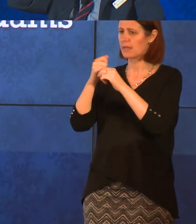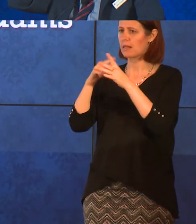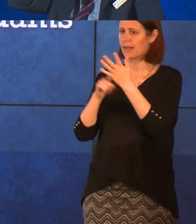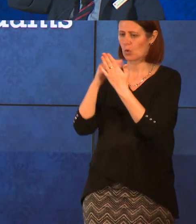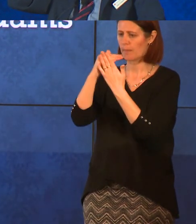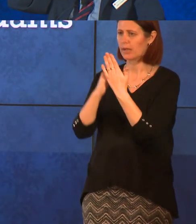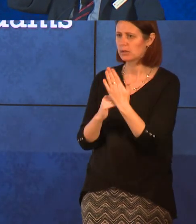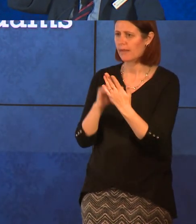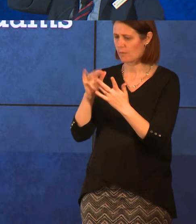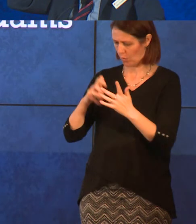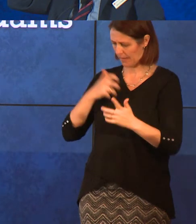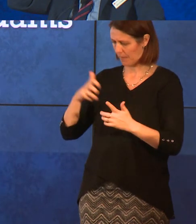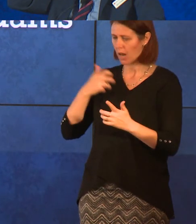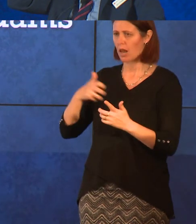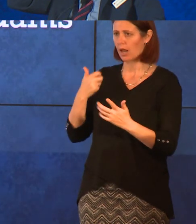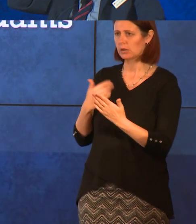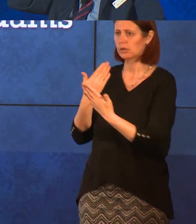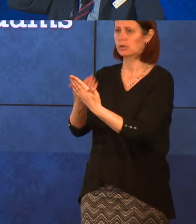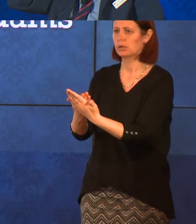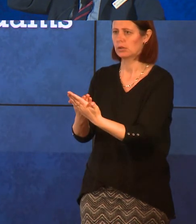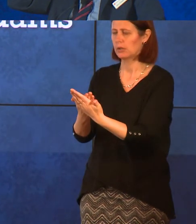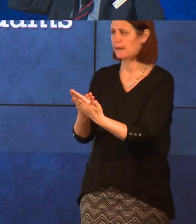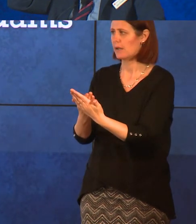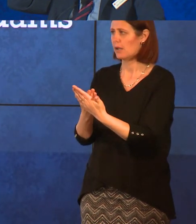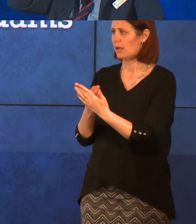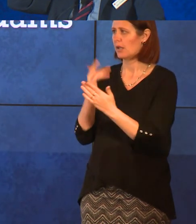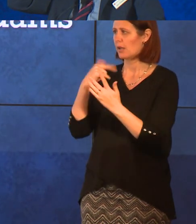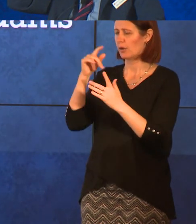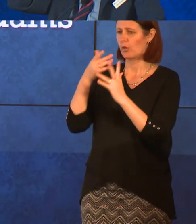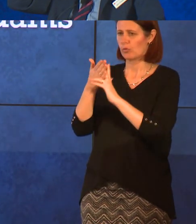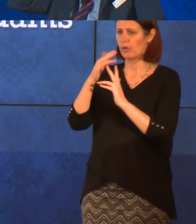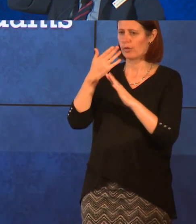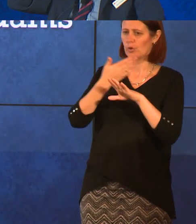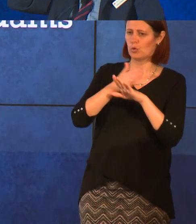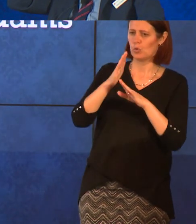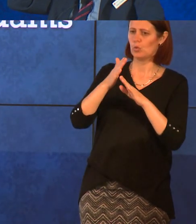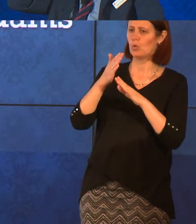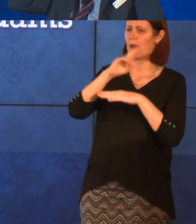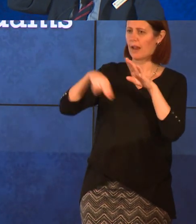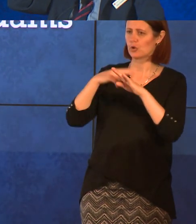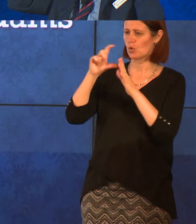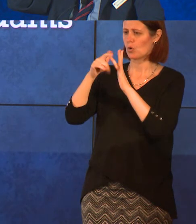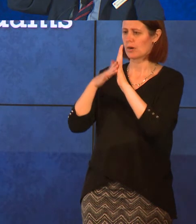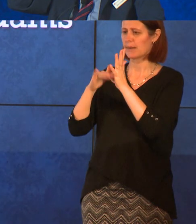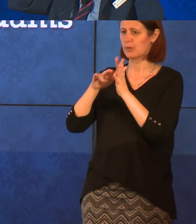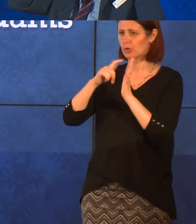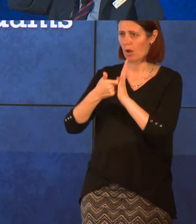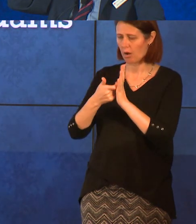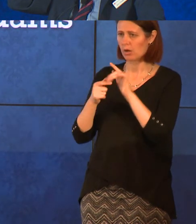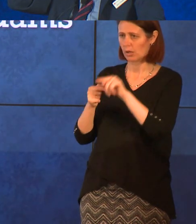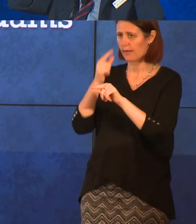for complaints to be made? Apparently complaints can be made to the new National Commissioner, but how does that work